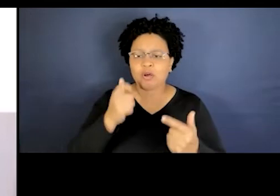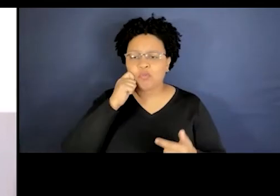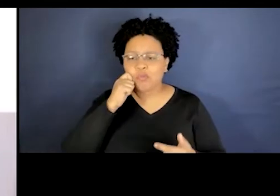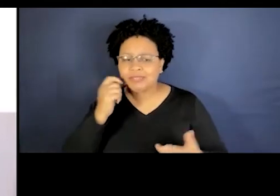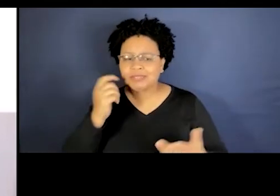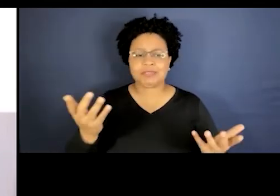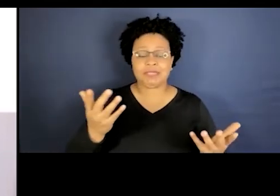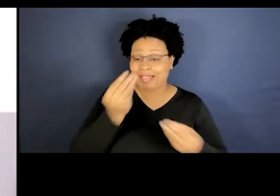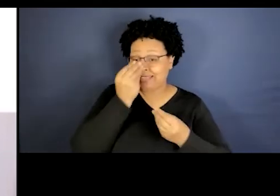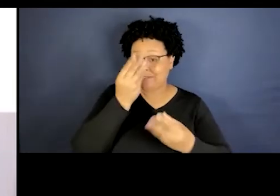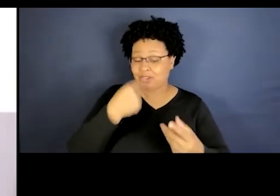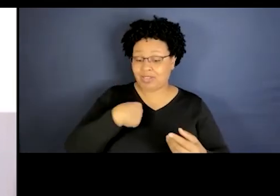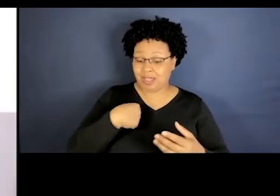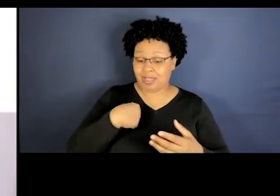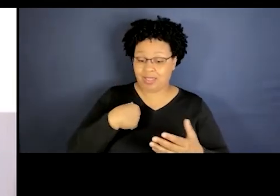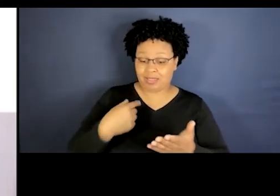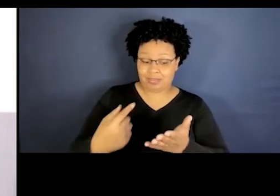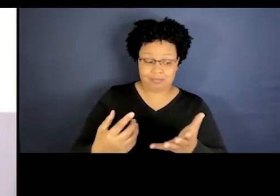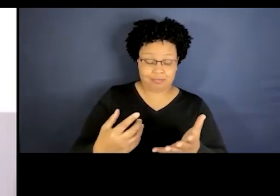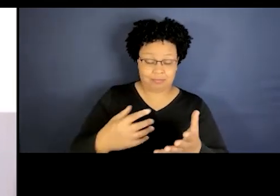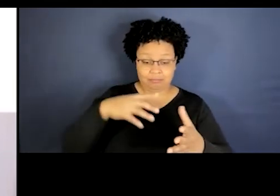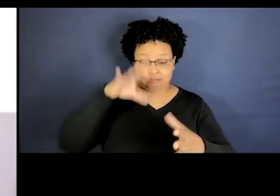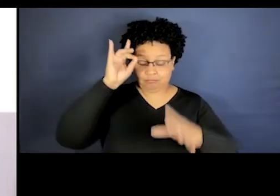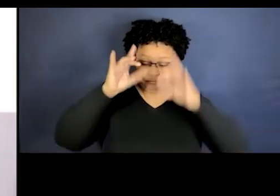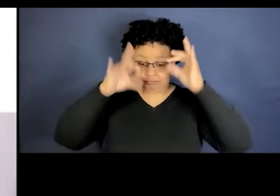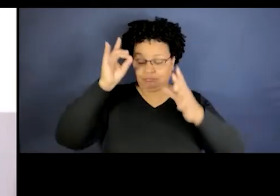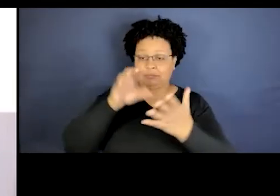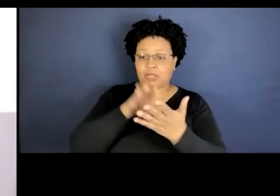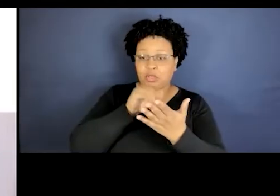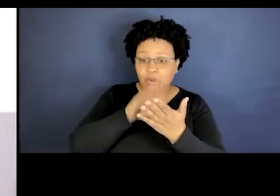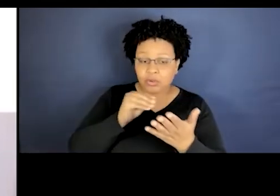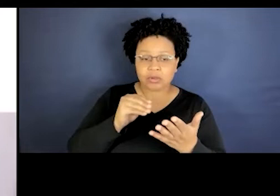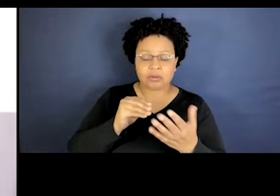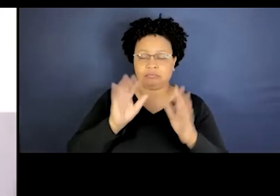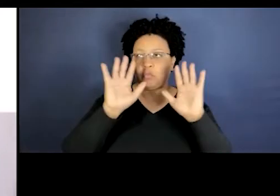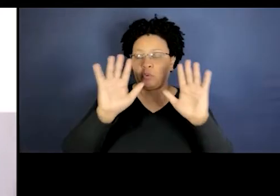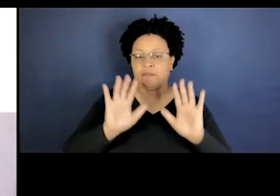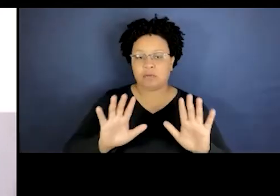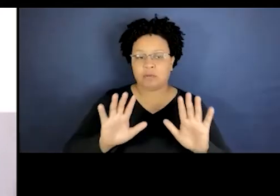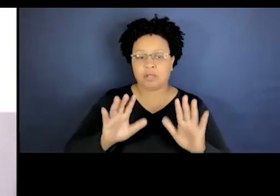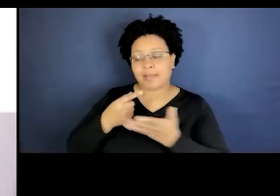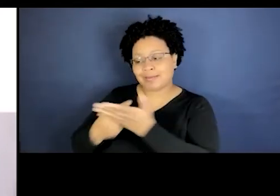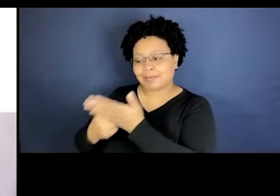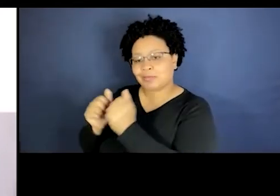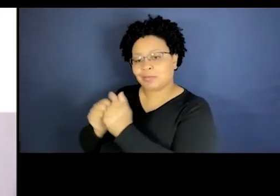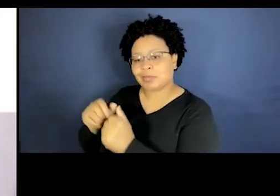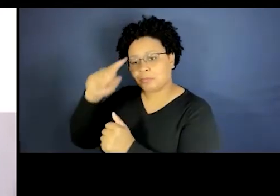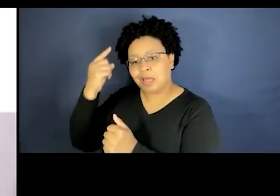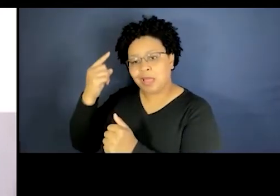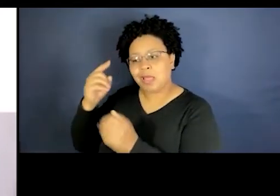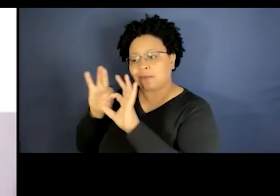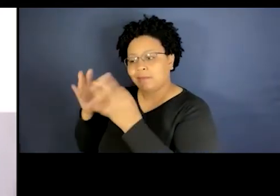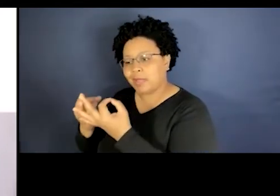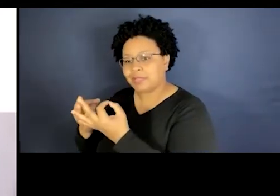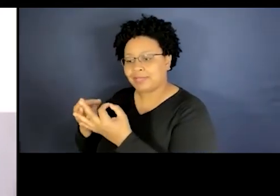phenomenal. But when I talk to many other parents of African Americans, a lot of times they don't know about these groups, they don't know about